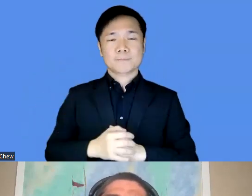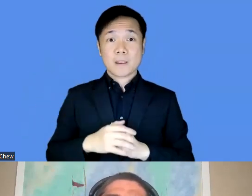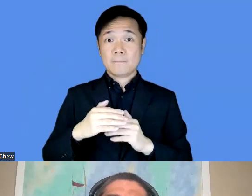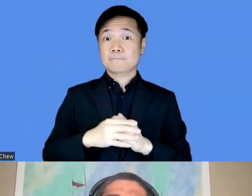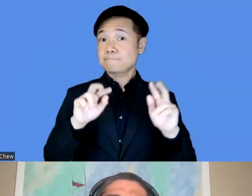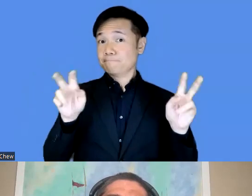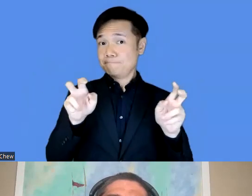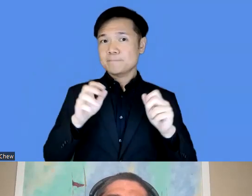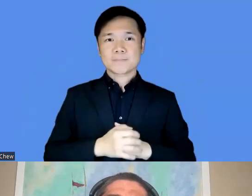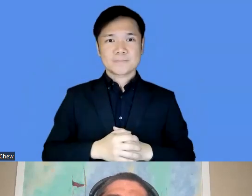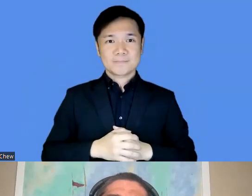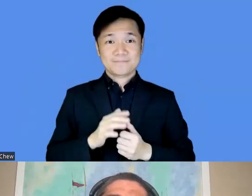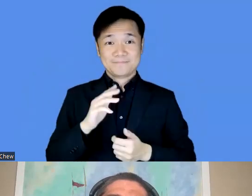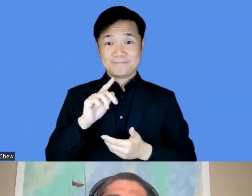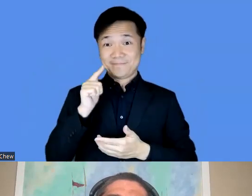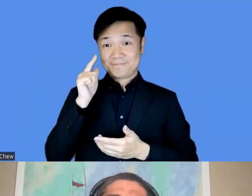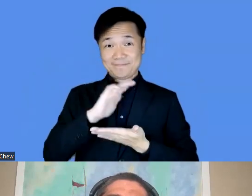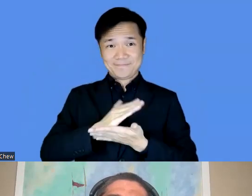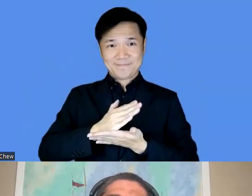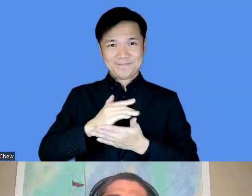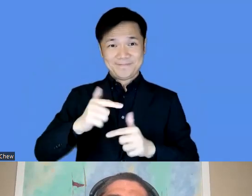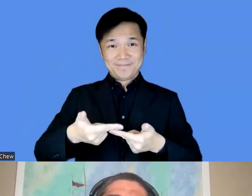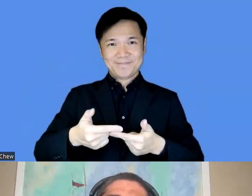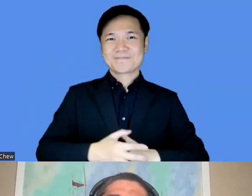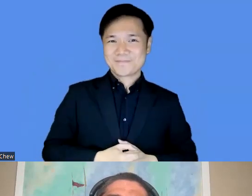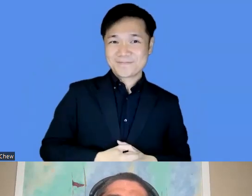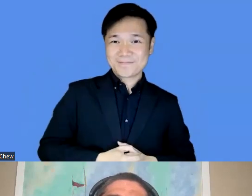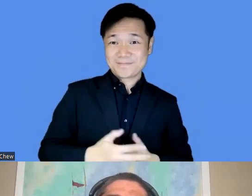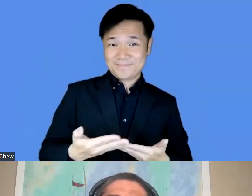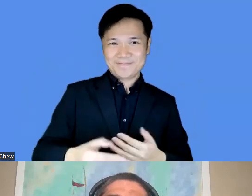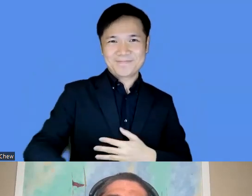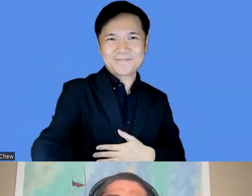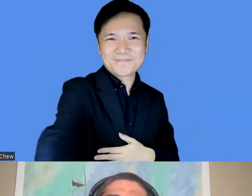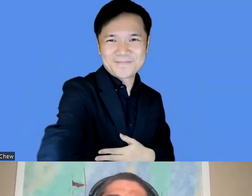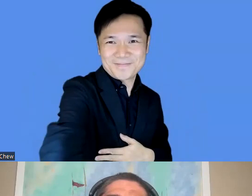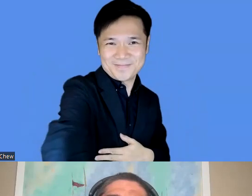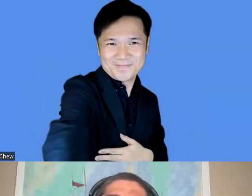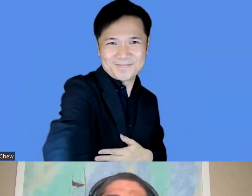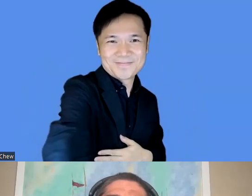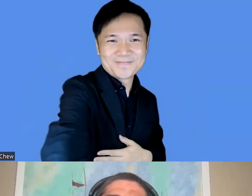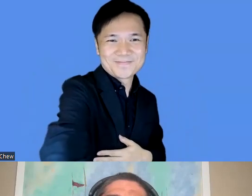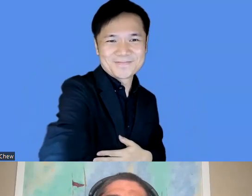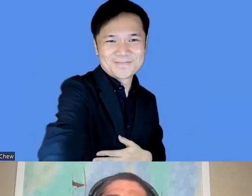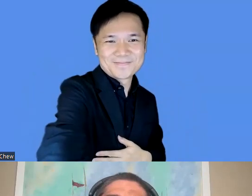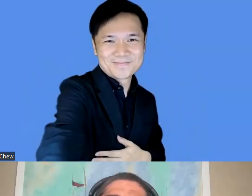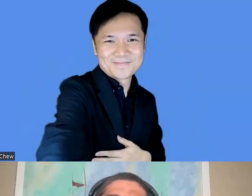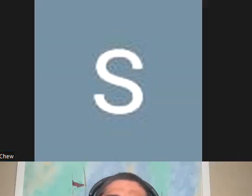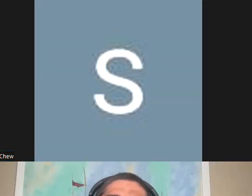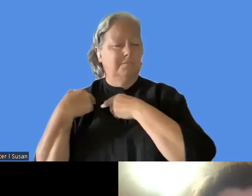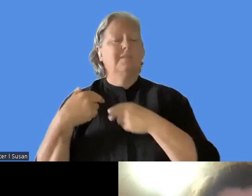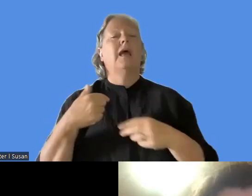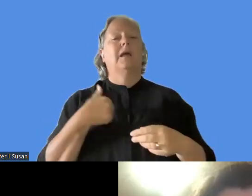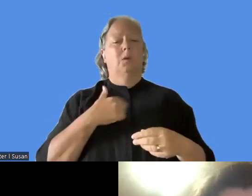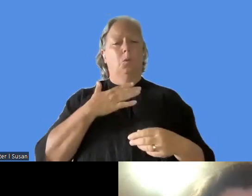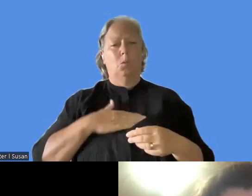quote. The second thing we do is that we take advantage of the increasing availability of